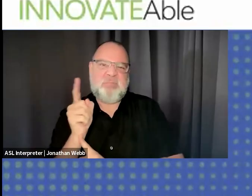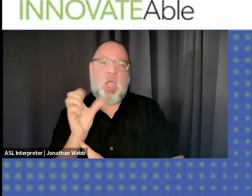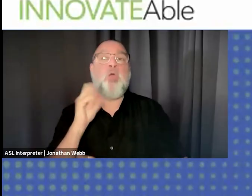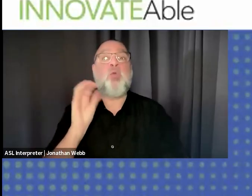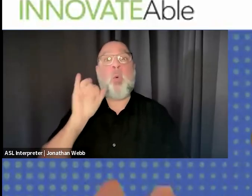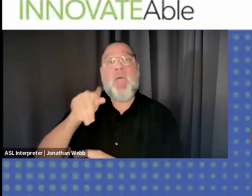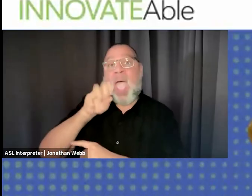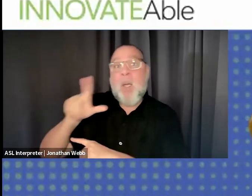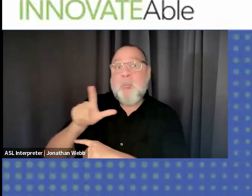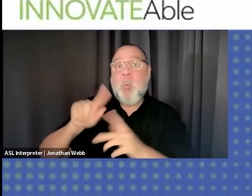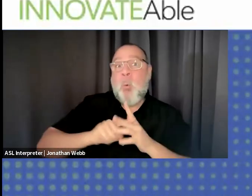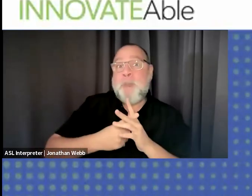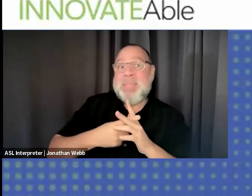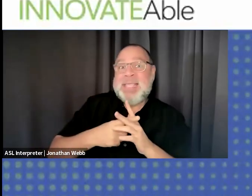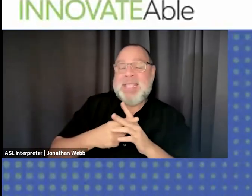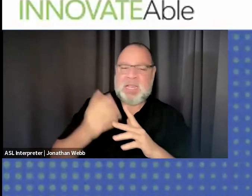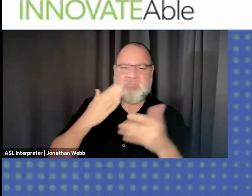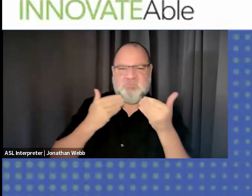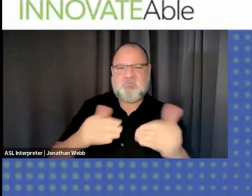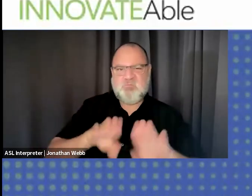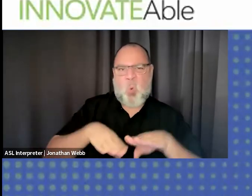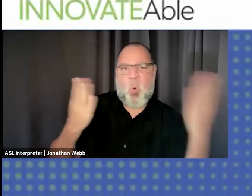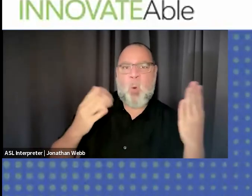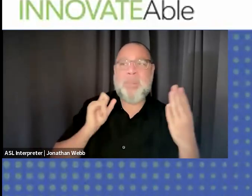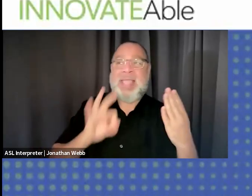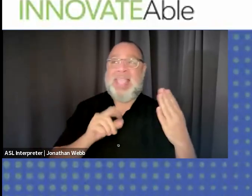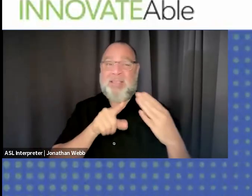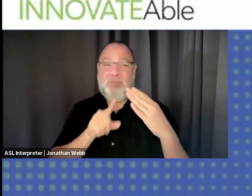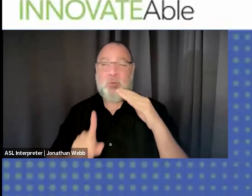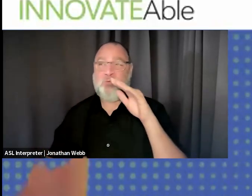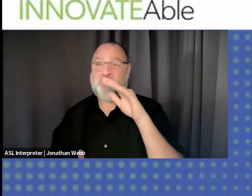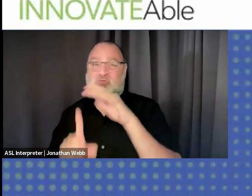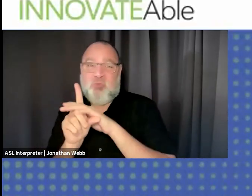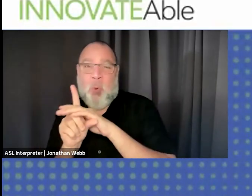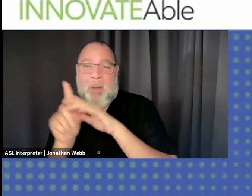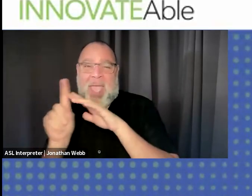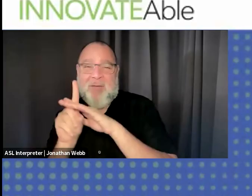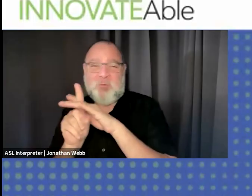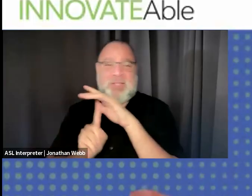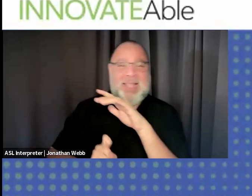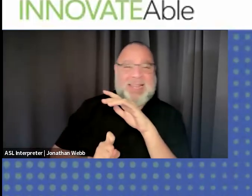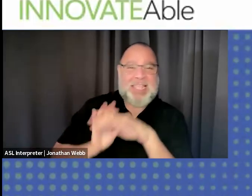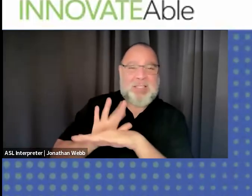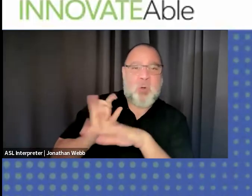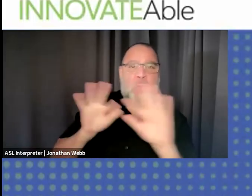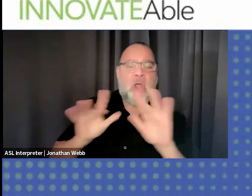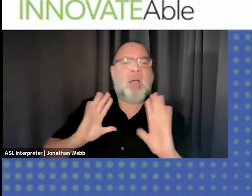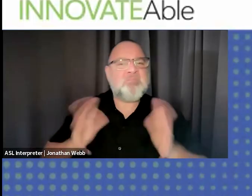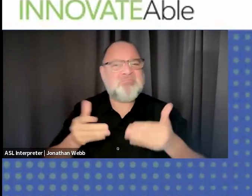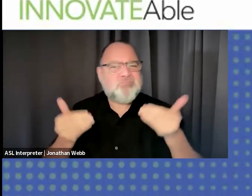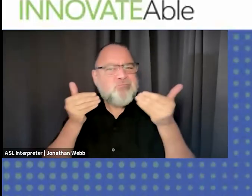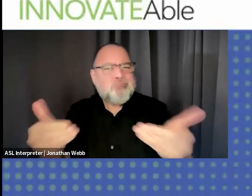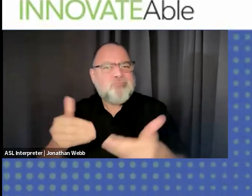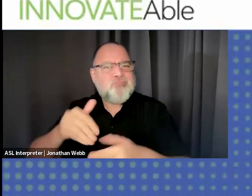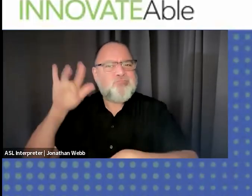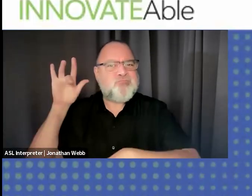beginning. So if you need to duck out, and you're not sure you're going to be able to make it back, you can go ahead and vote for the product that you've seen that you really